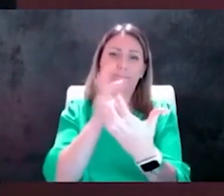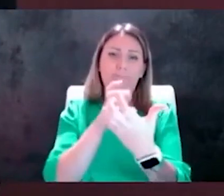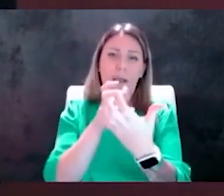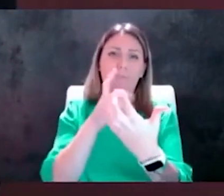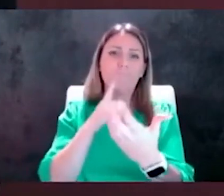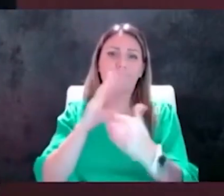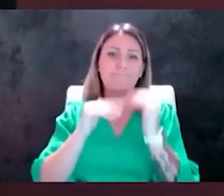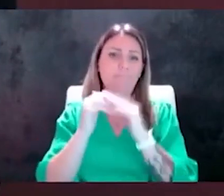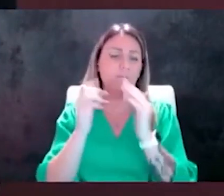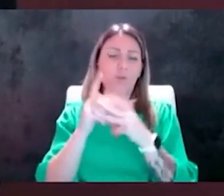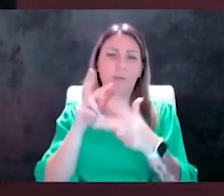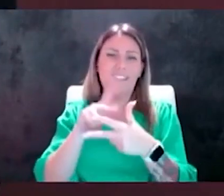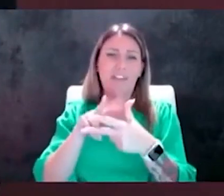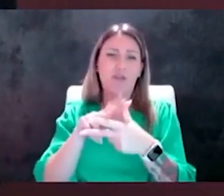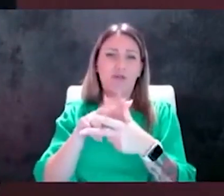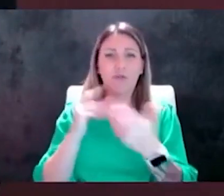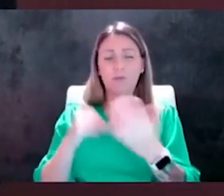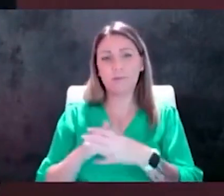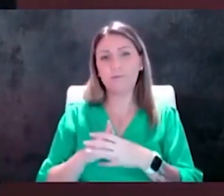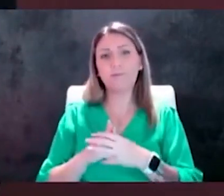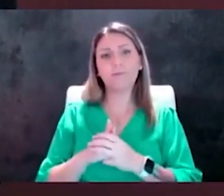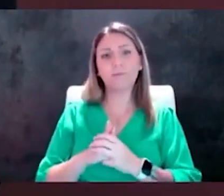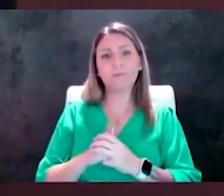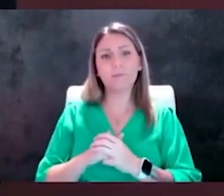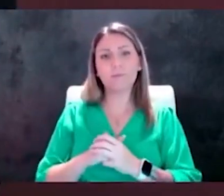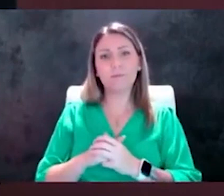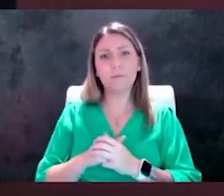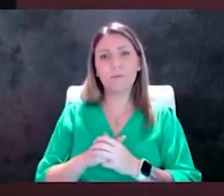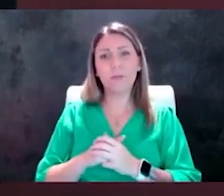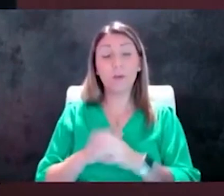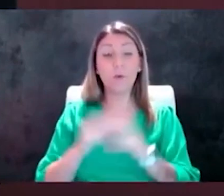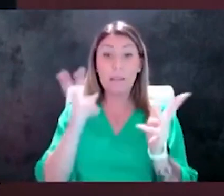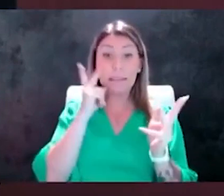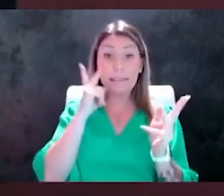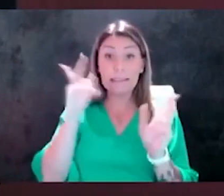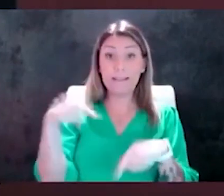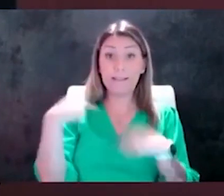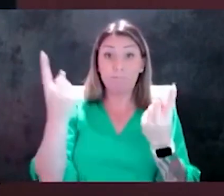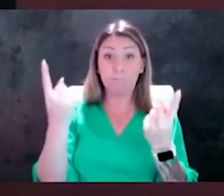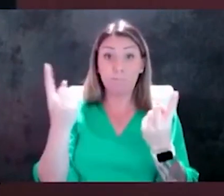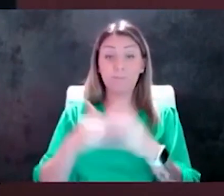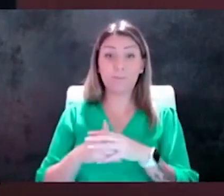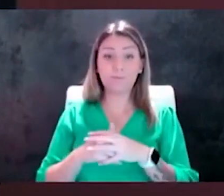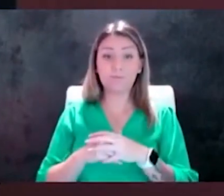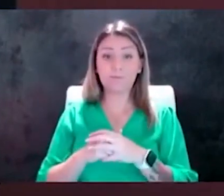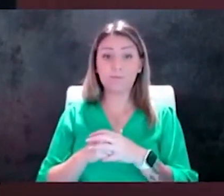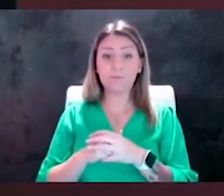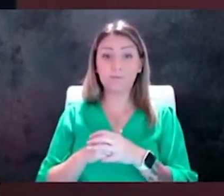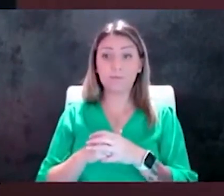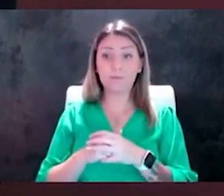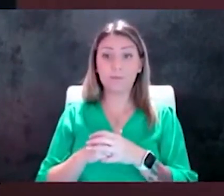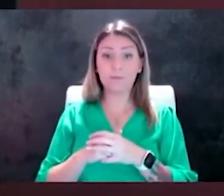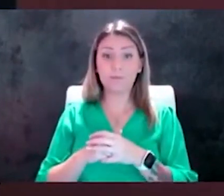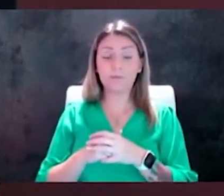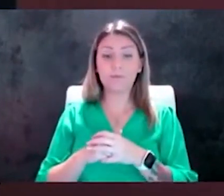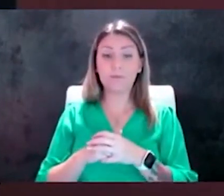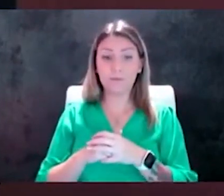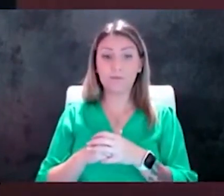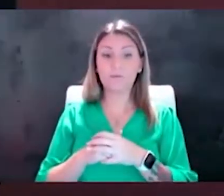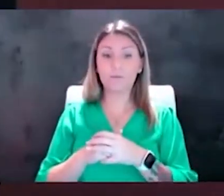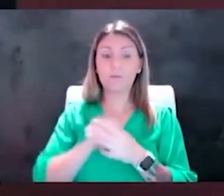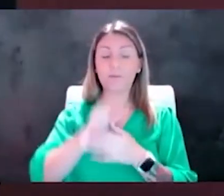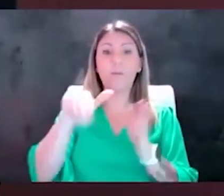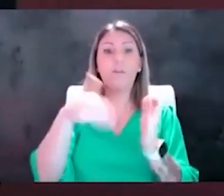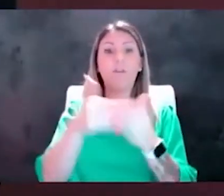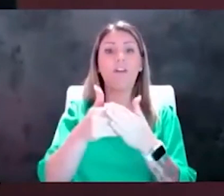But I think that what we're seeing so far is that really all the vaccinations